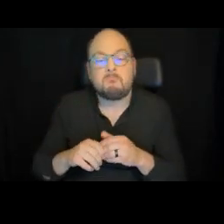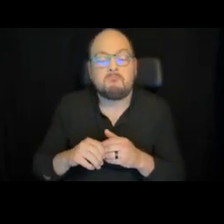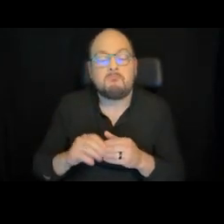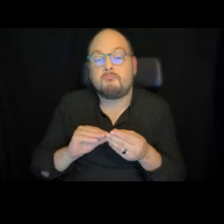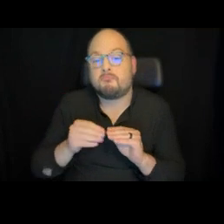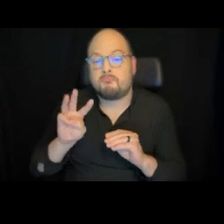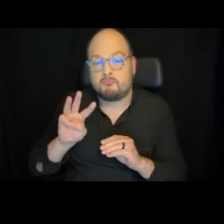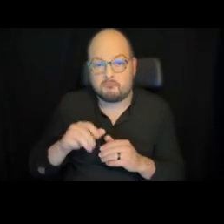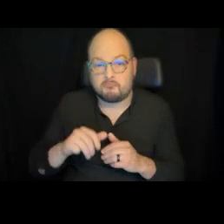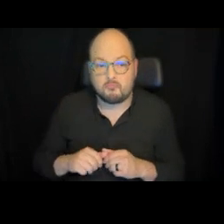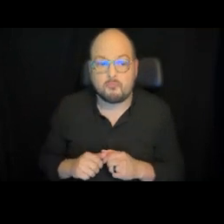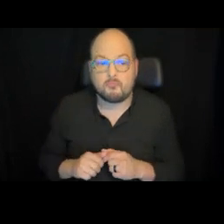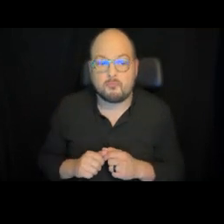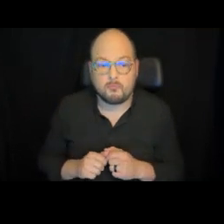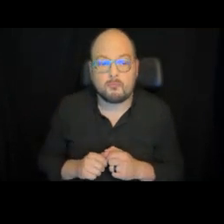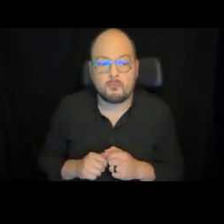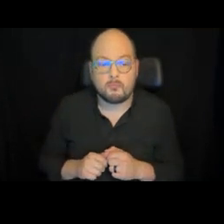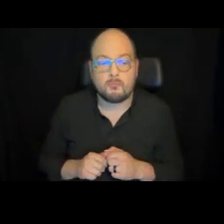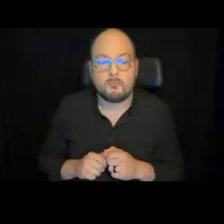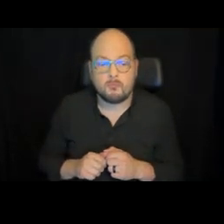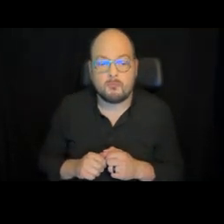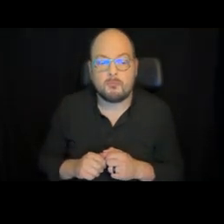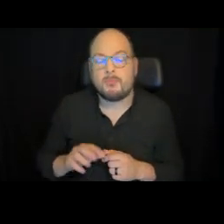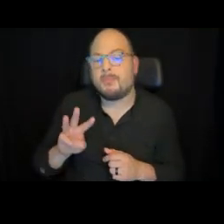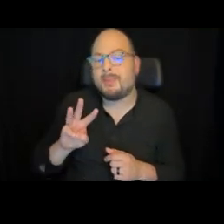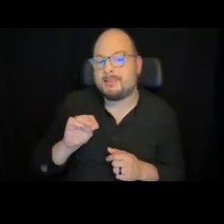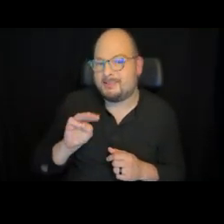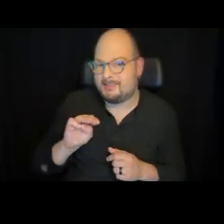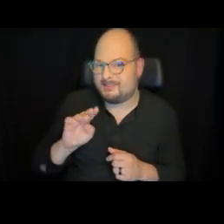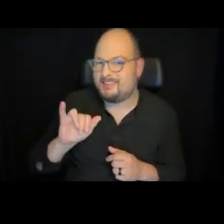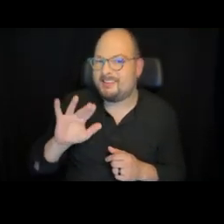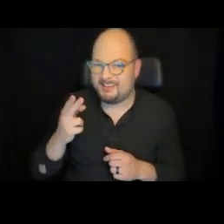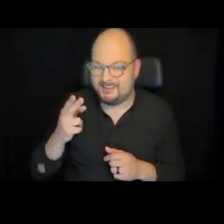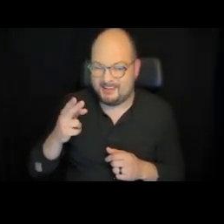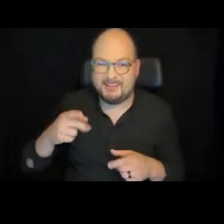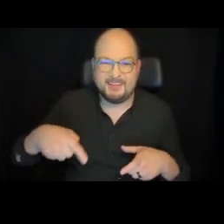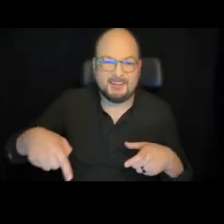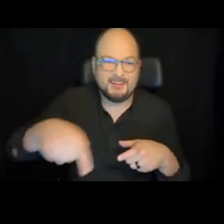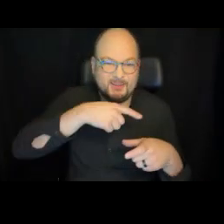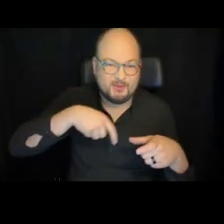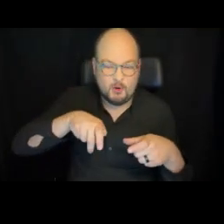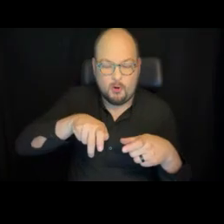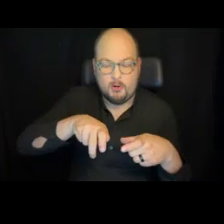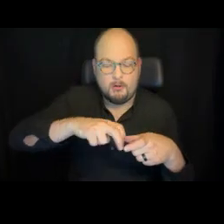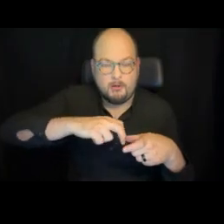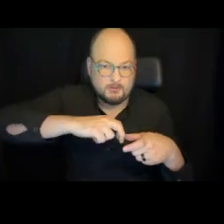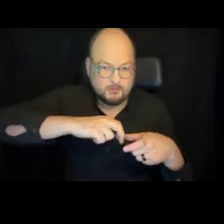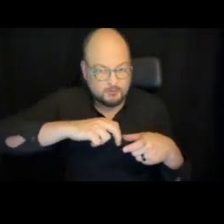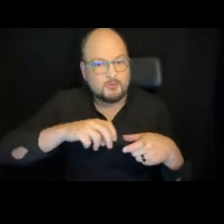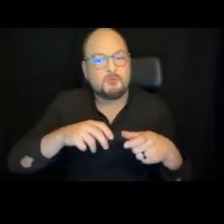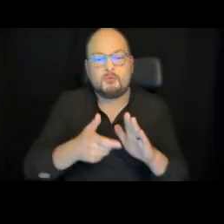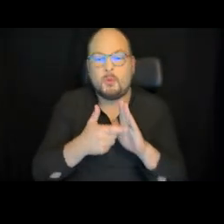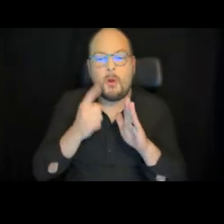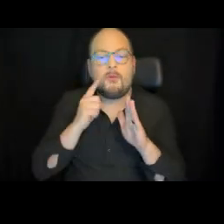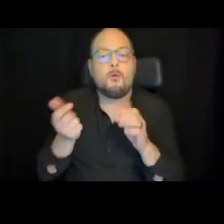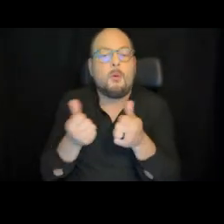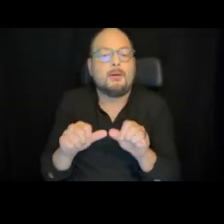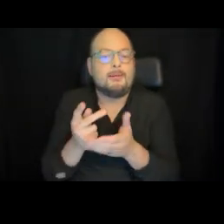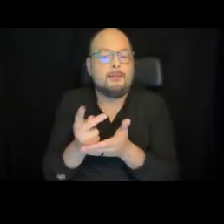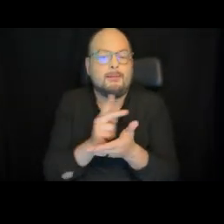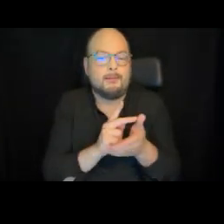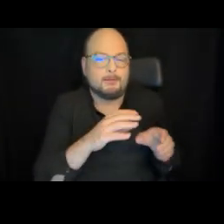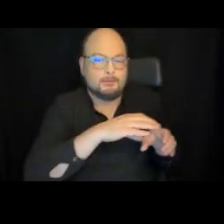6. A 60-inch diameter turning circle is required in a U-shaped kitchen with